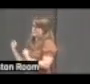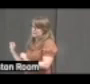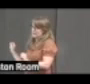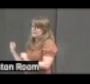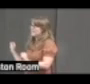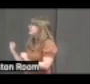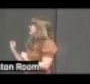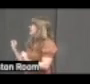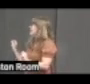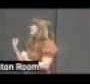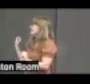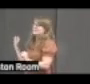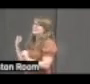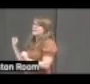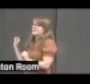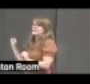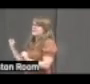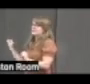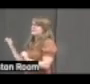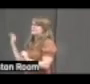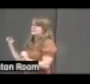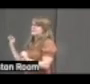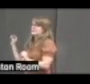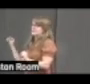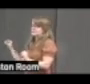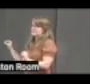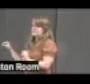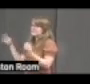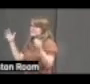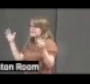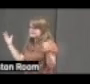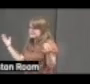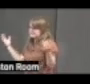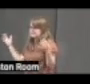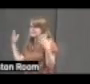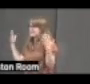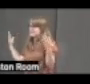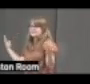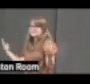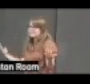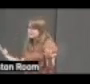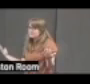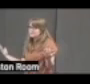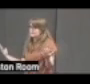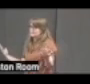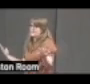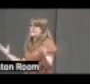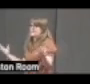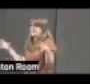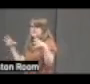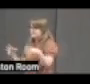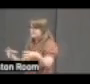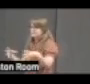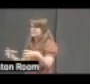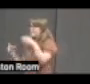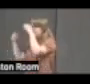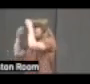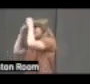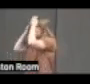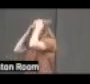really great at getting wild animals to breed in captivity. That makes sense, right? They haven't evolved to breed in these